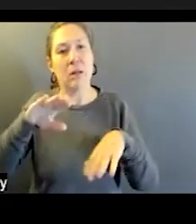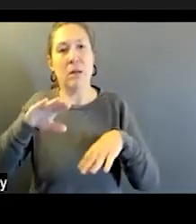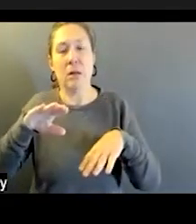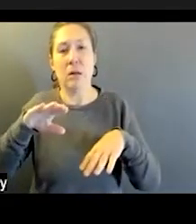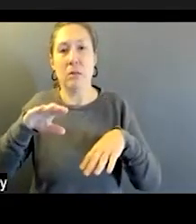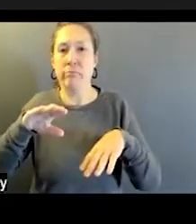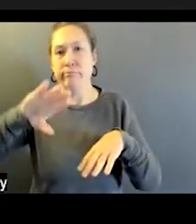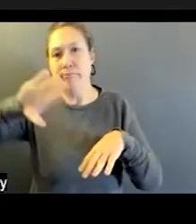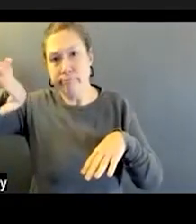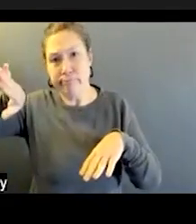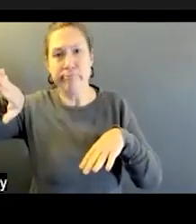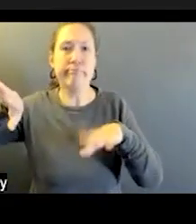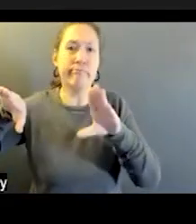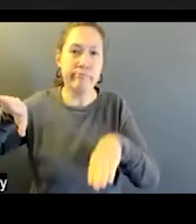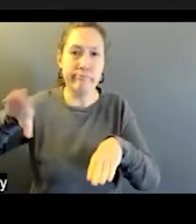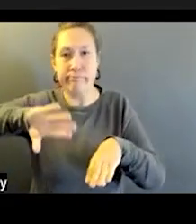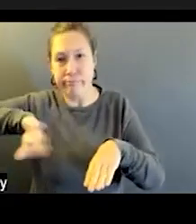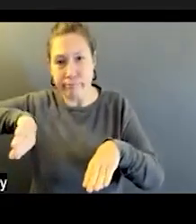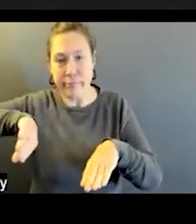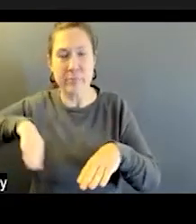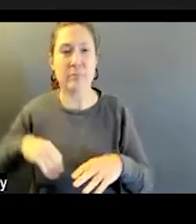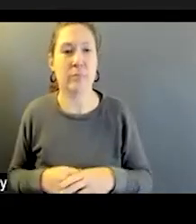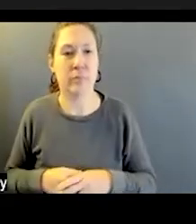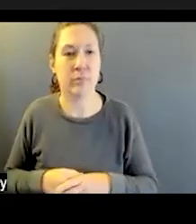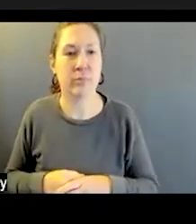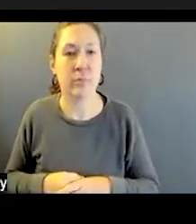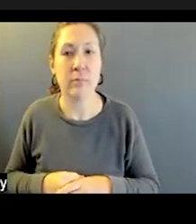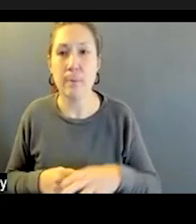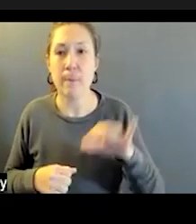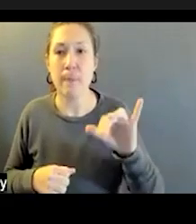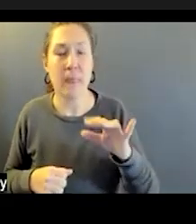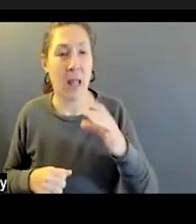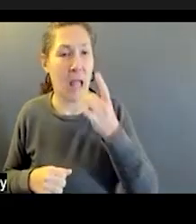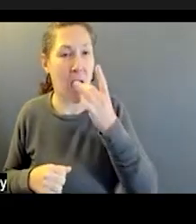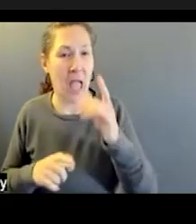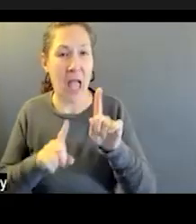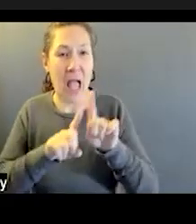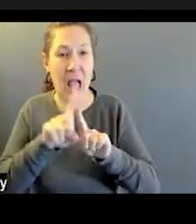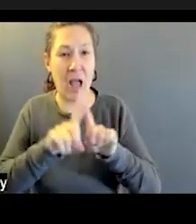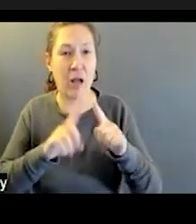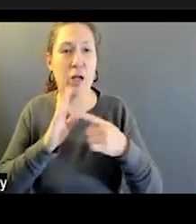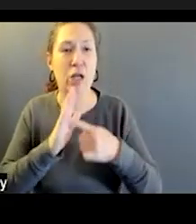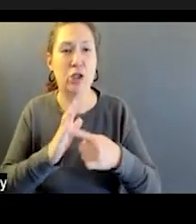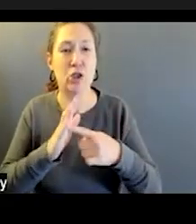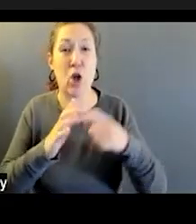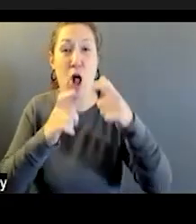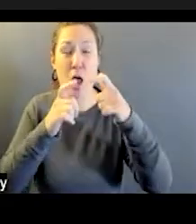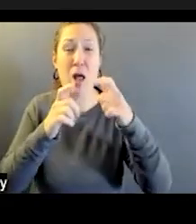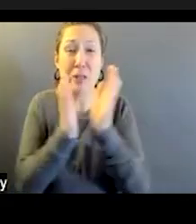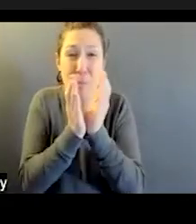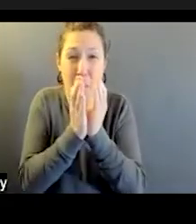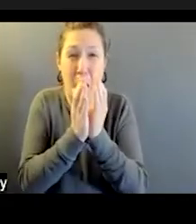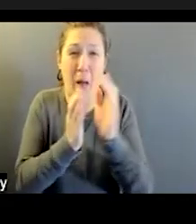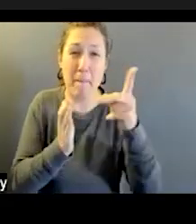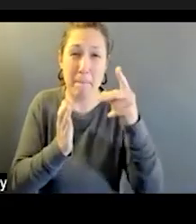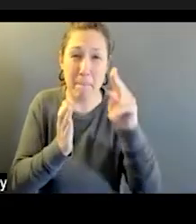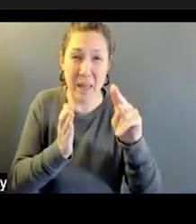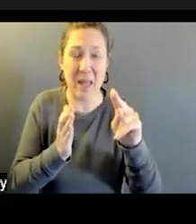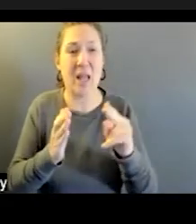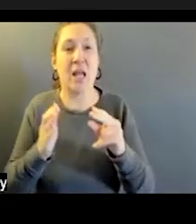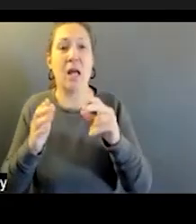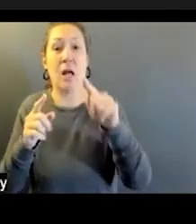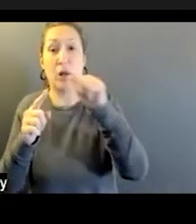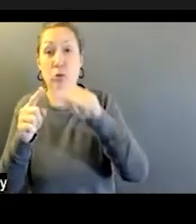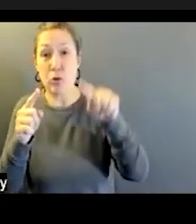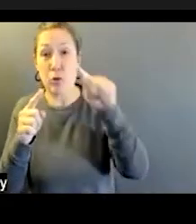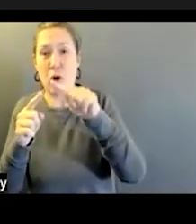The asterisk represents the small-headed pin and the circle a large-headed pin. He